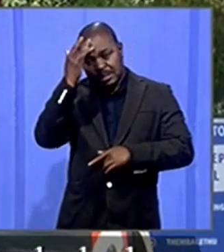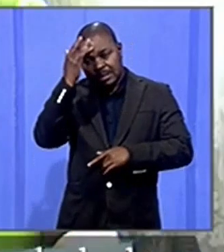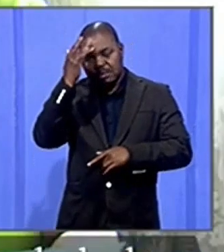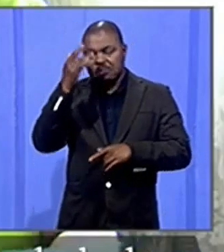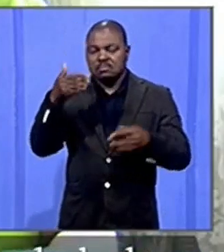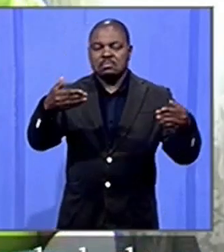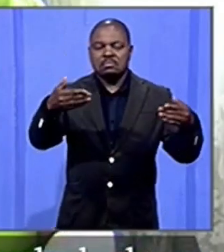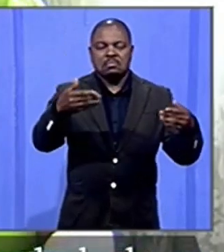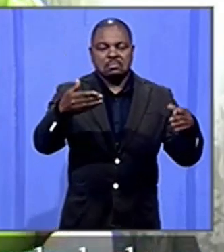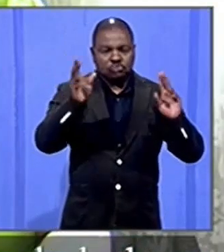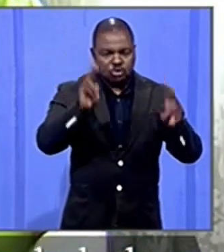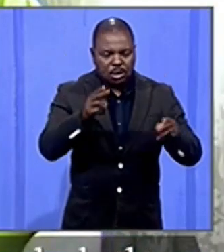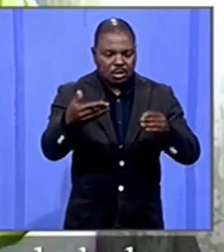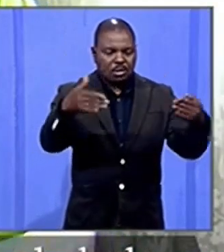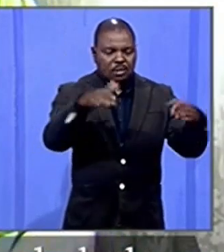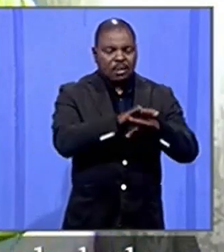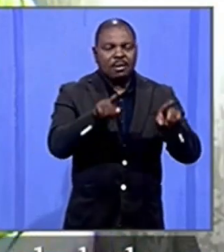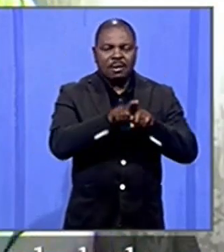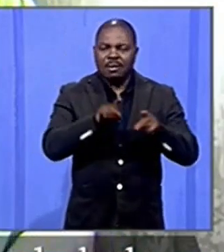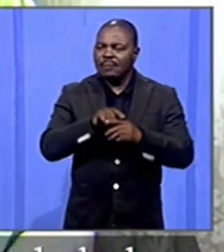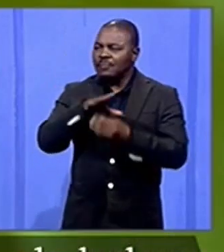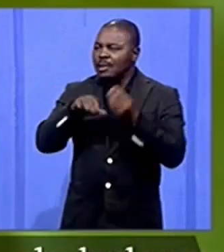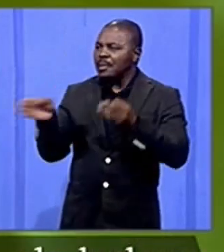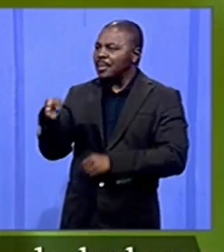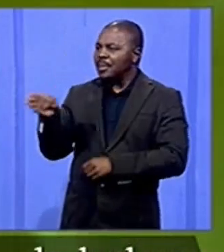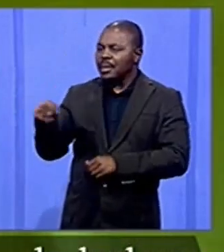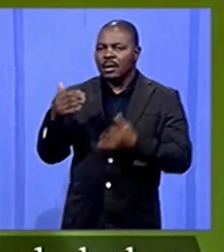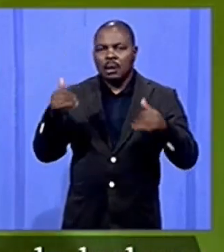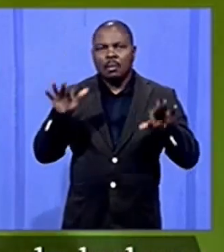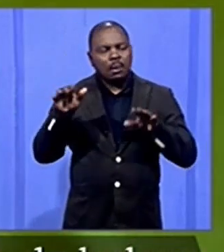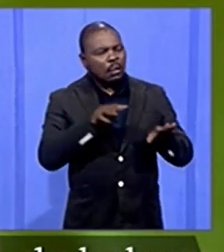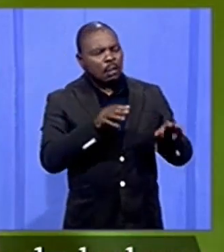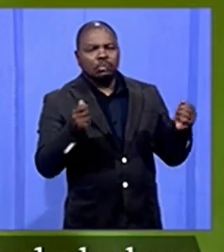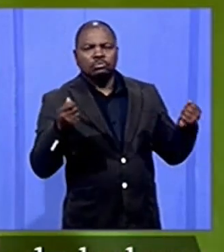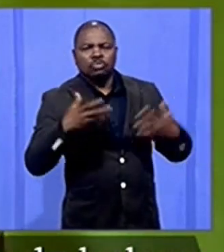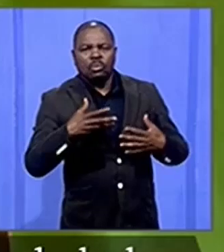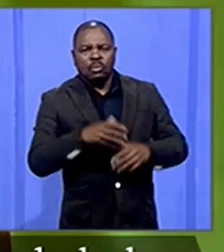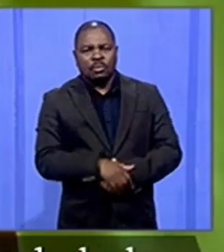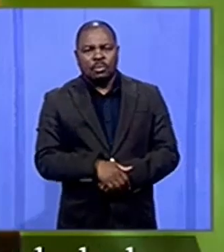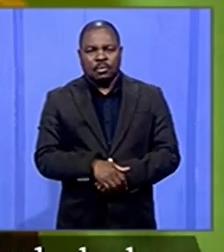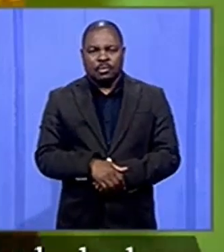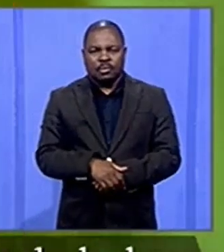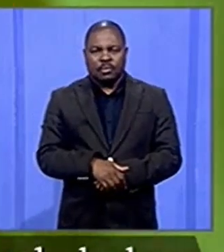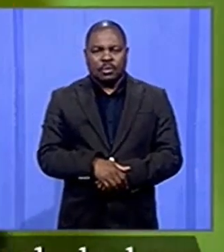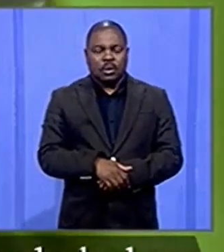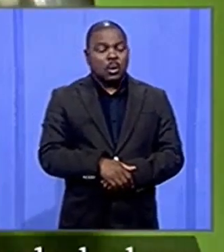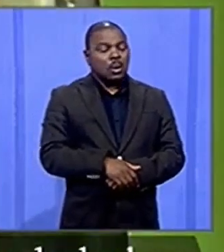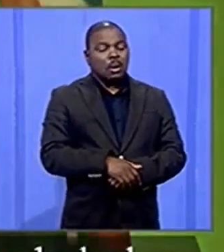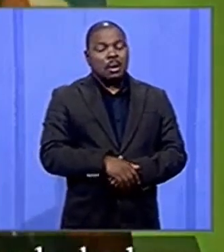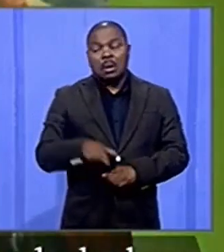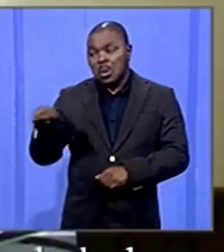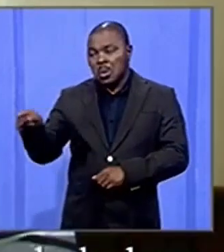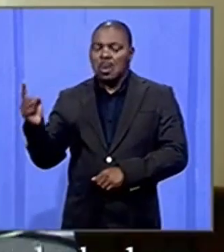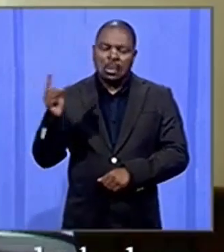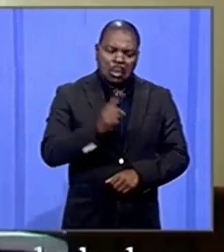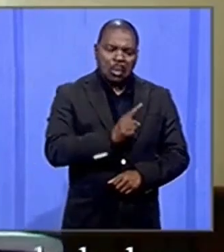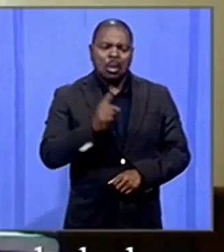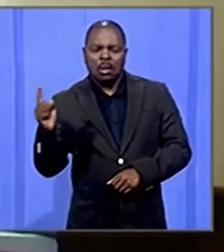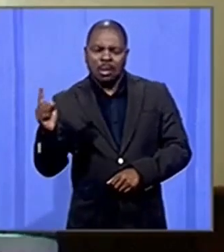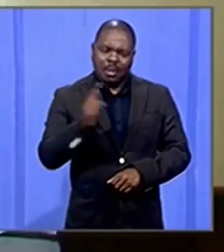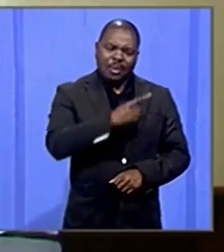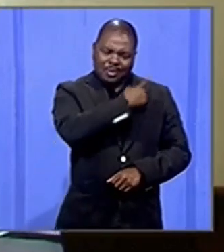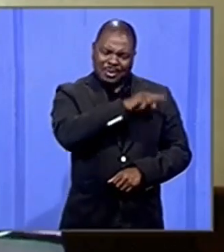beng go ntse go na le tshedimosetso ya maloko go gagamaditse ba le bantsi. She was a regular patient at Helen Joseph, meaning she had